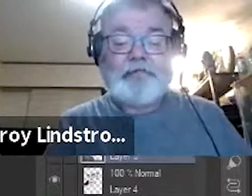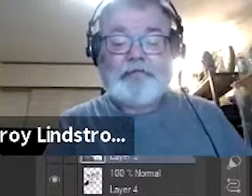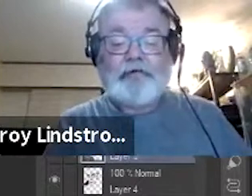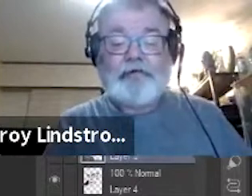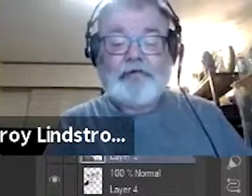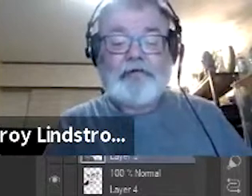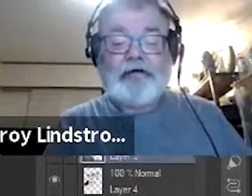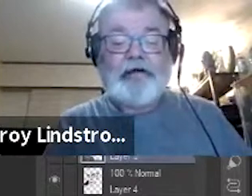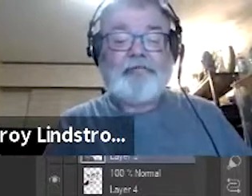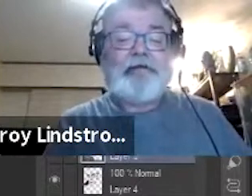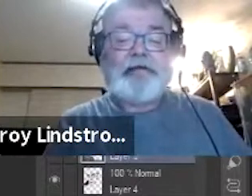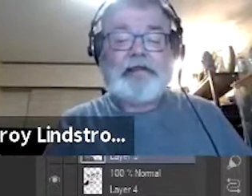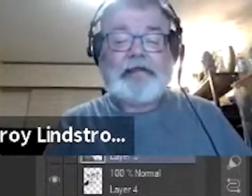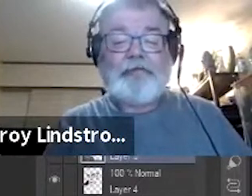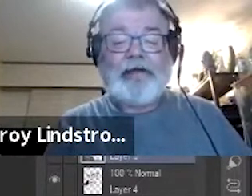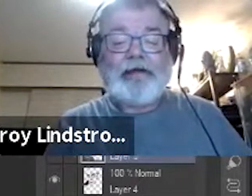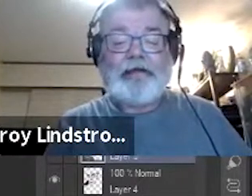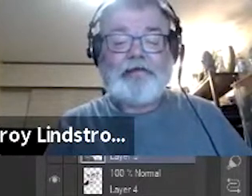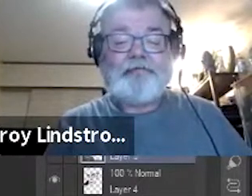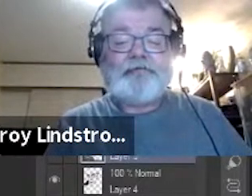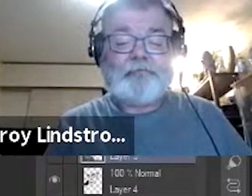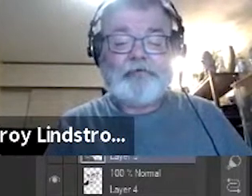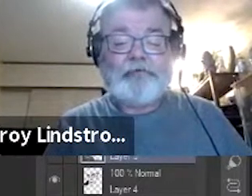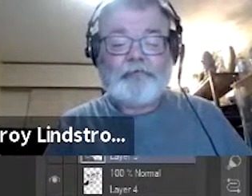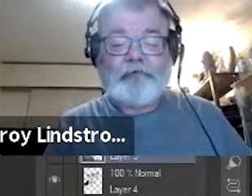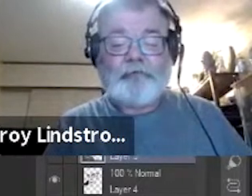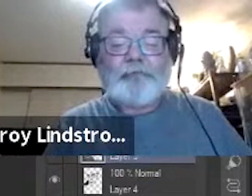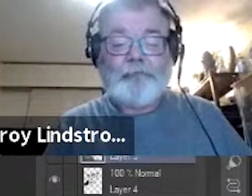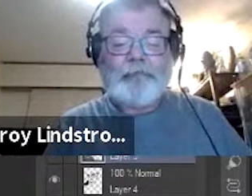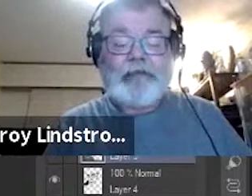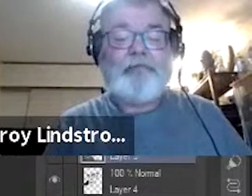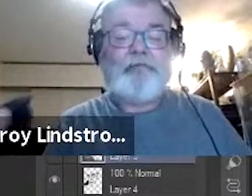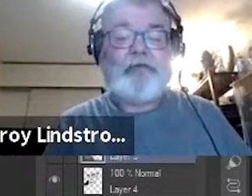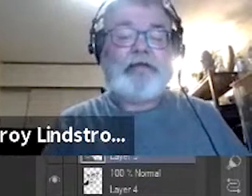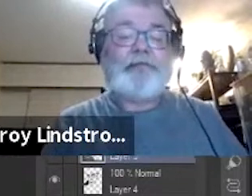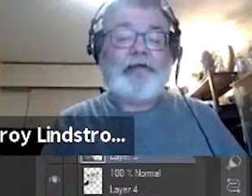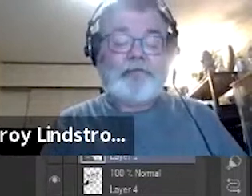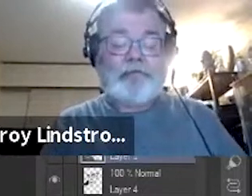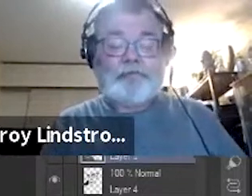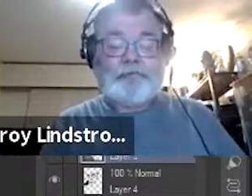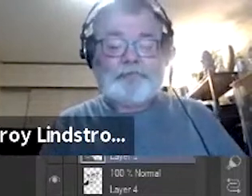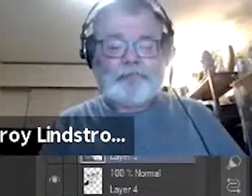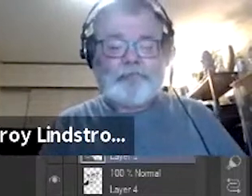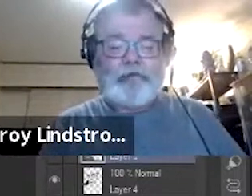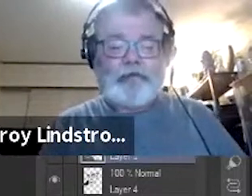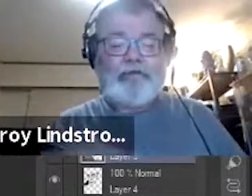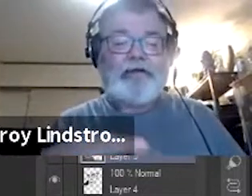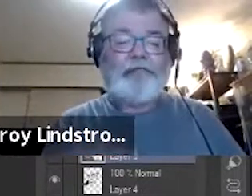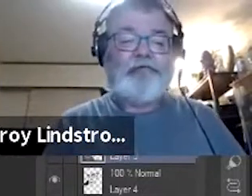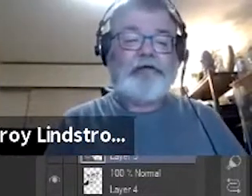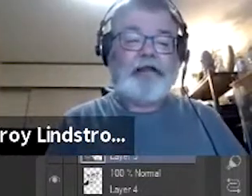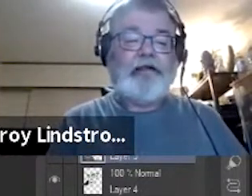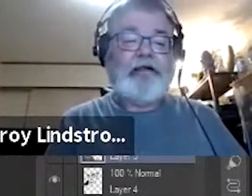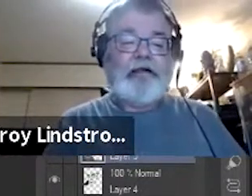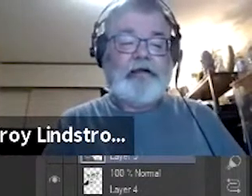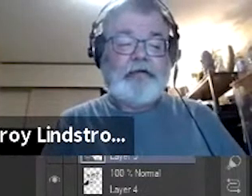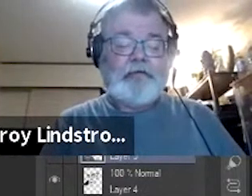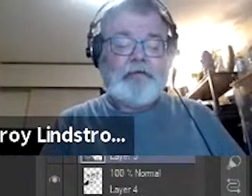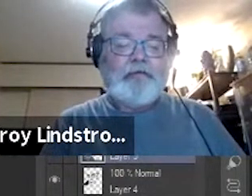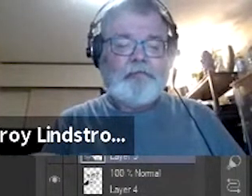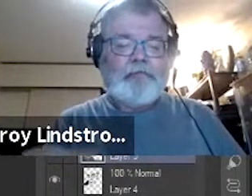but I've been lucky. I've had support from able-bodied people in my